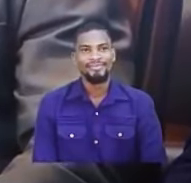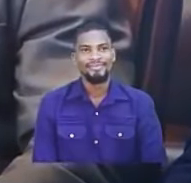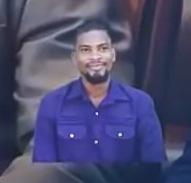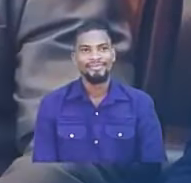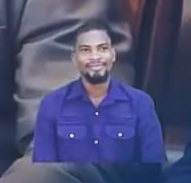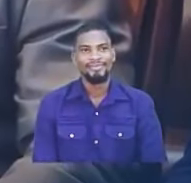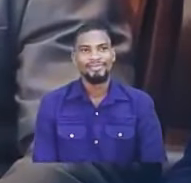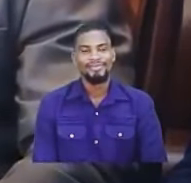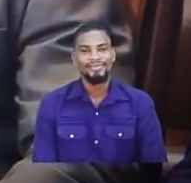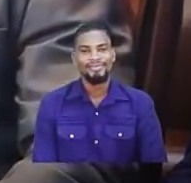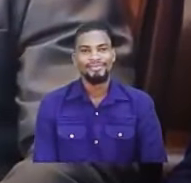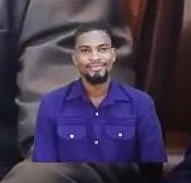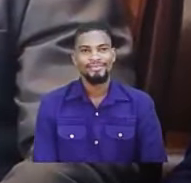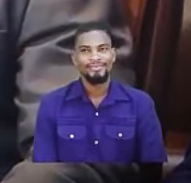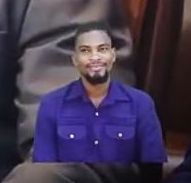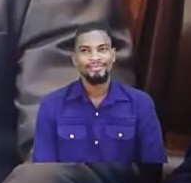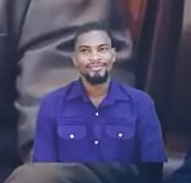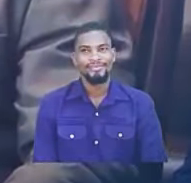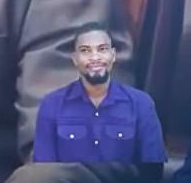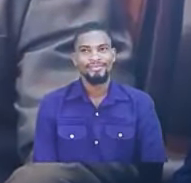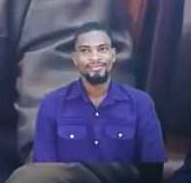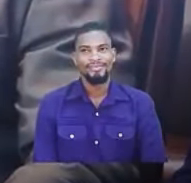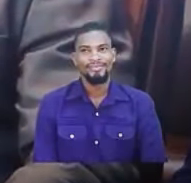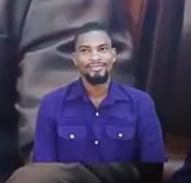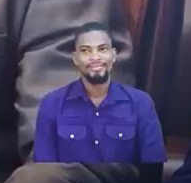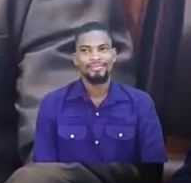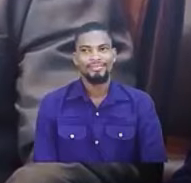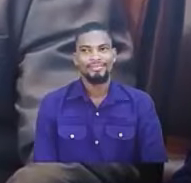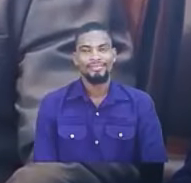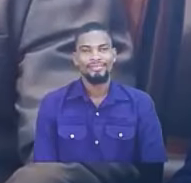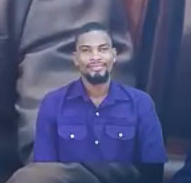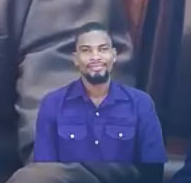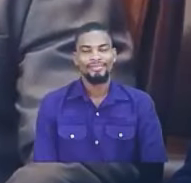appearance. Are we there? Fine.